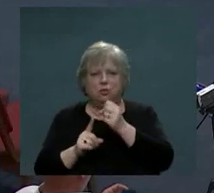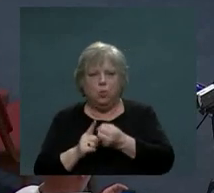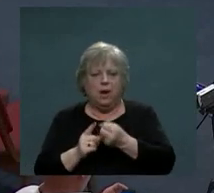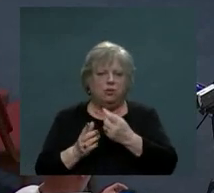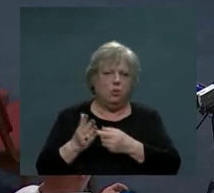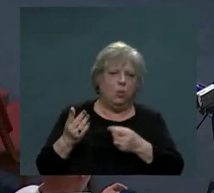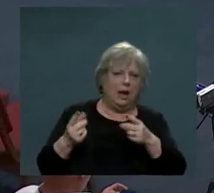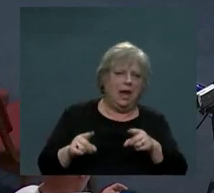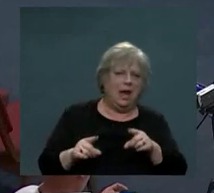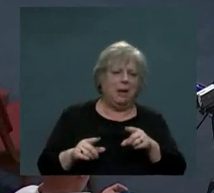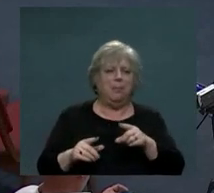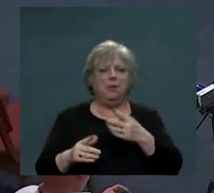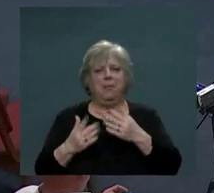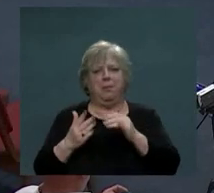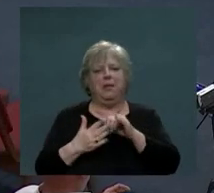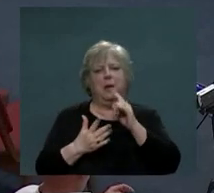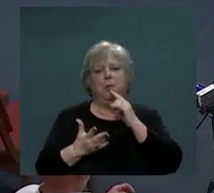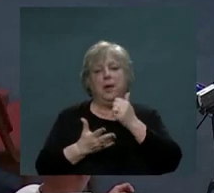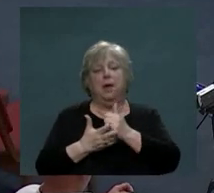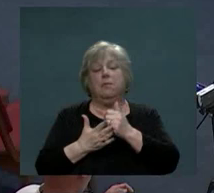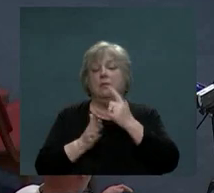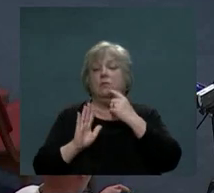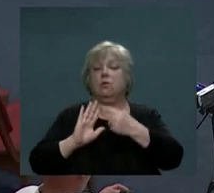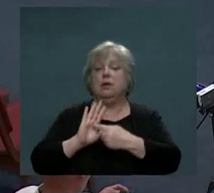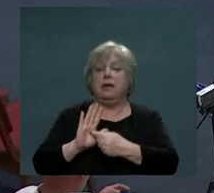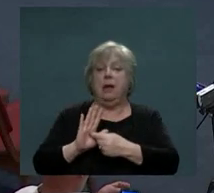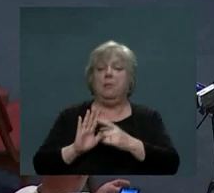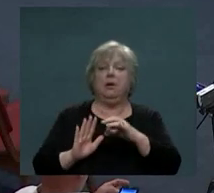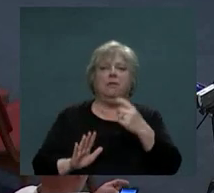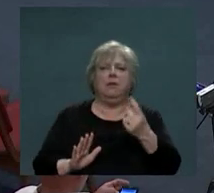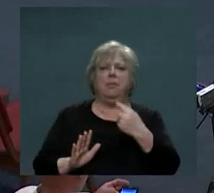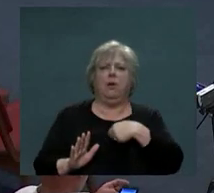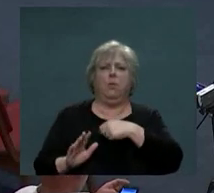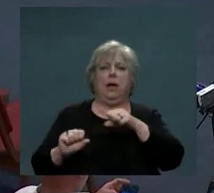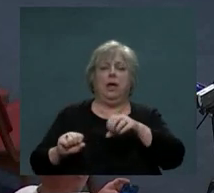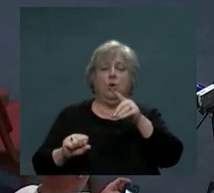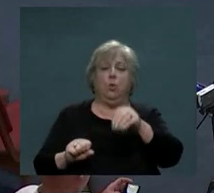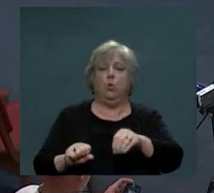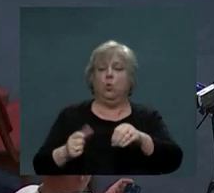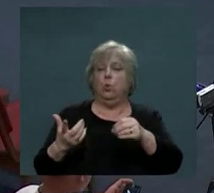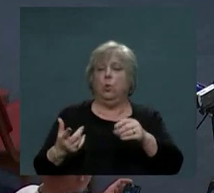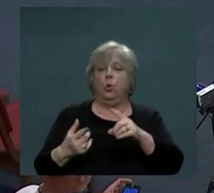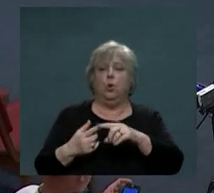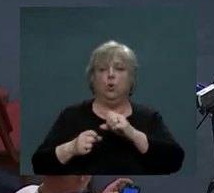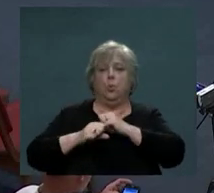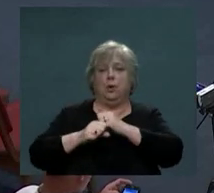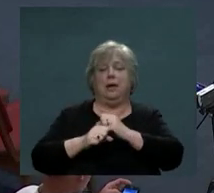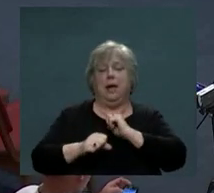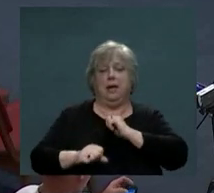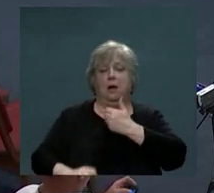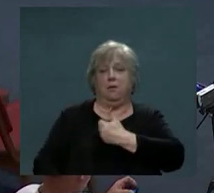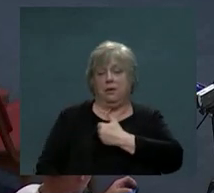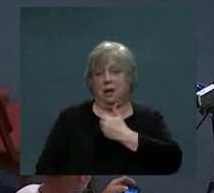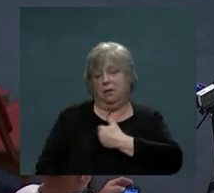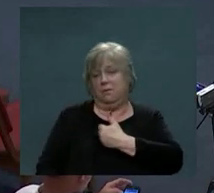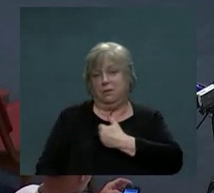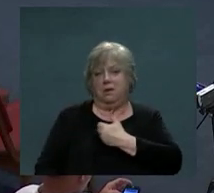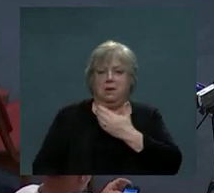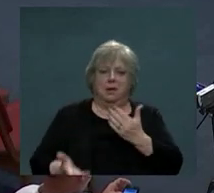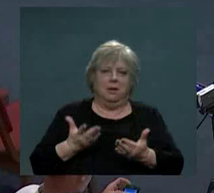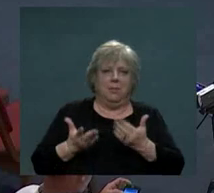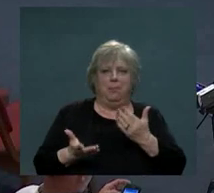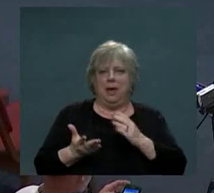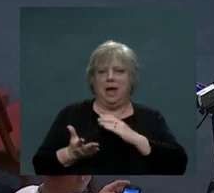be helpful when we go to our meetings. For instance, if there's some things that we can do to protect ourselves, maybe